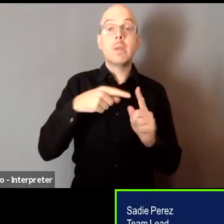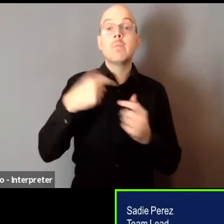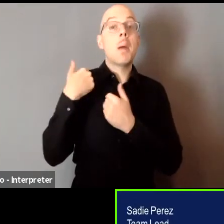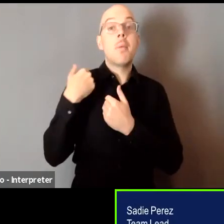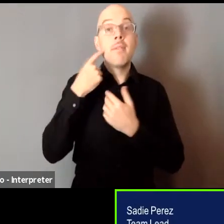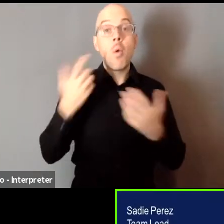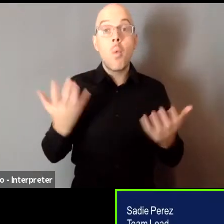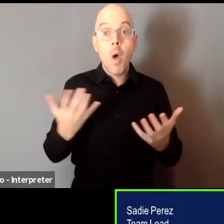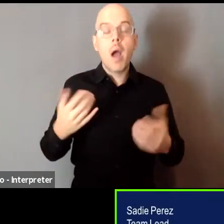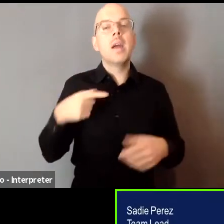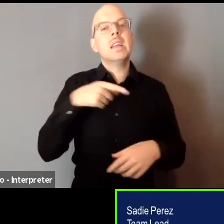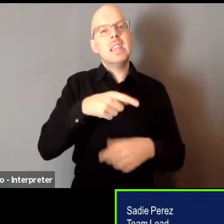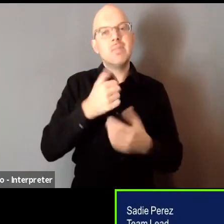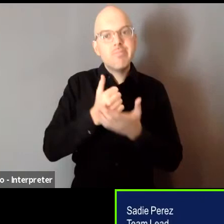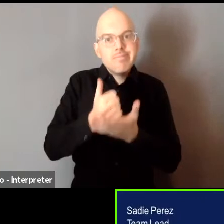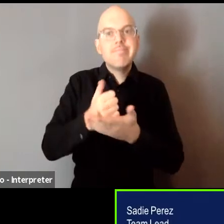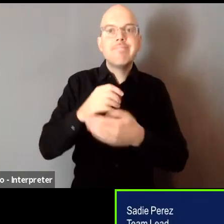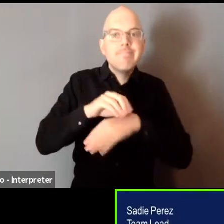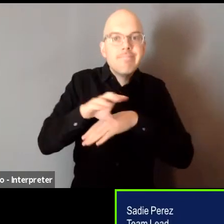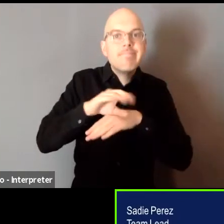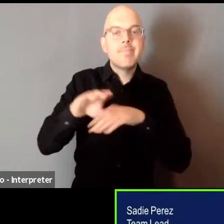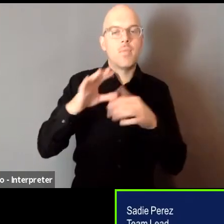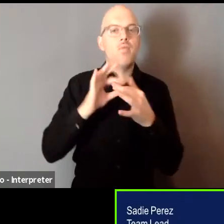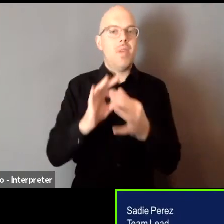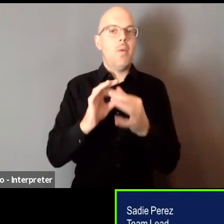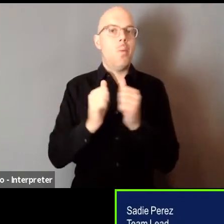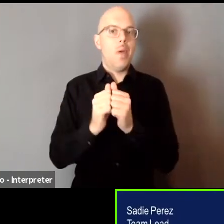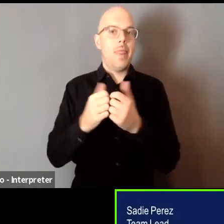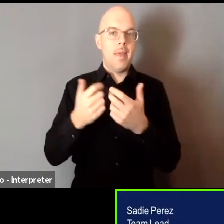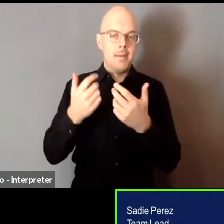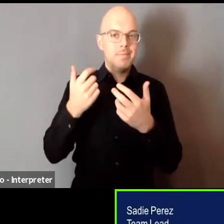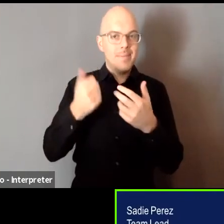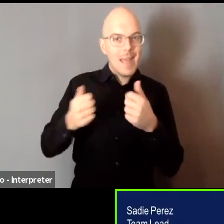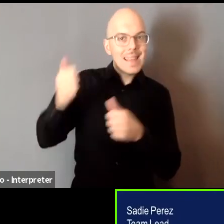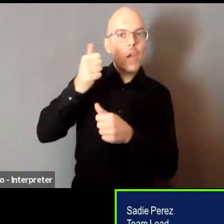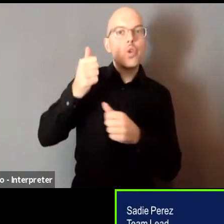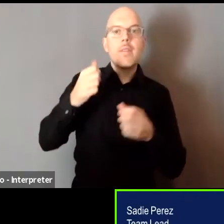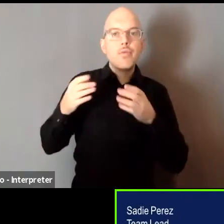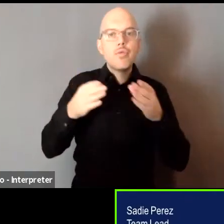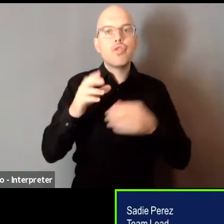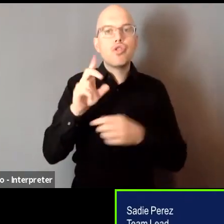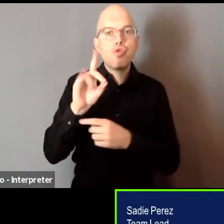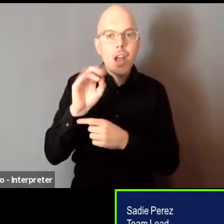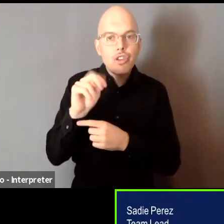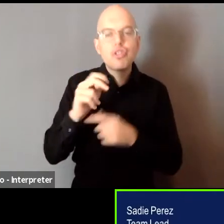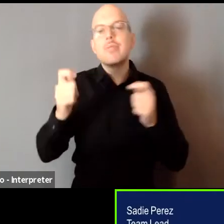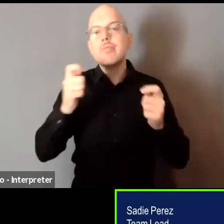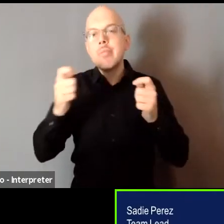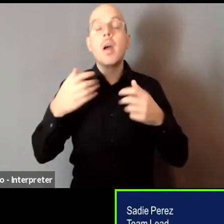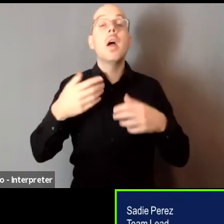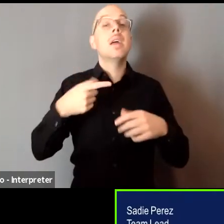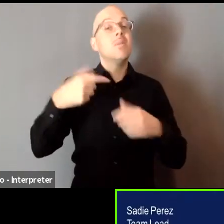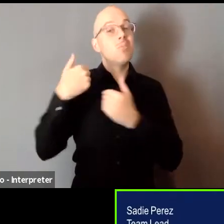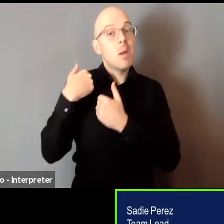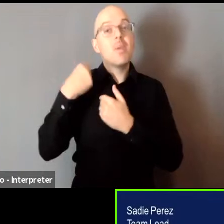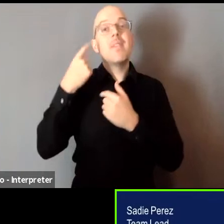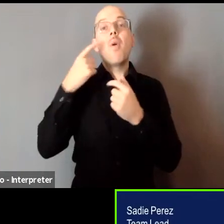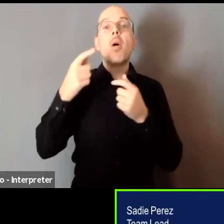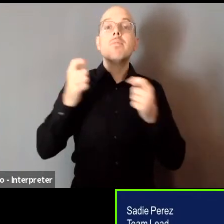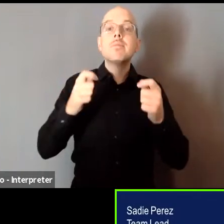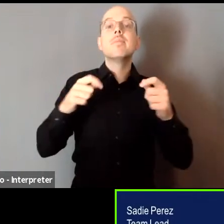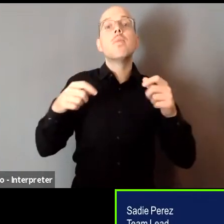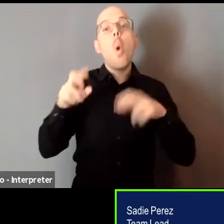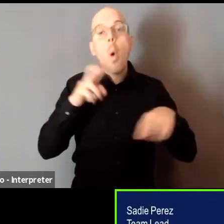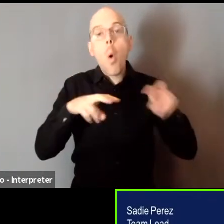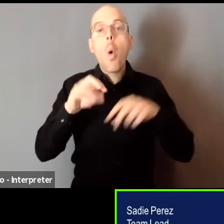assisting with executive direction, planning, management, implementation, oversight, and continuous